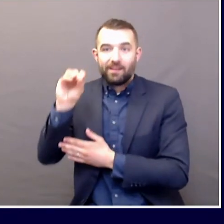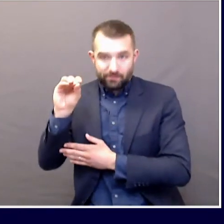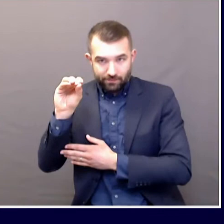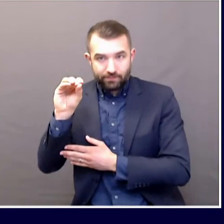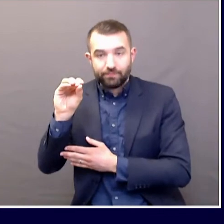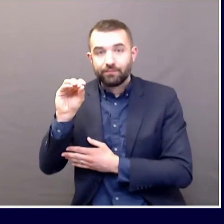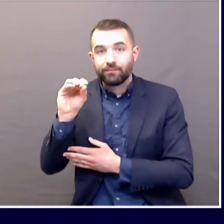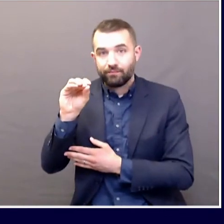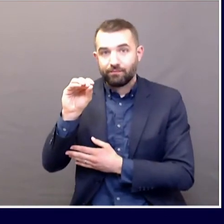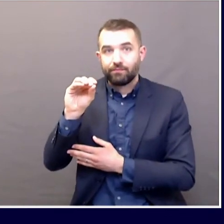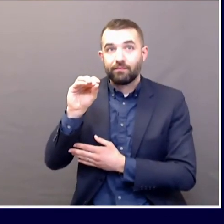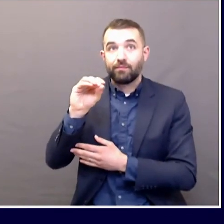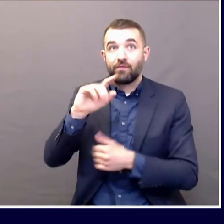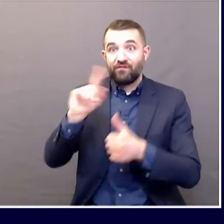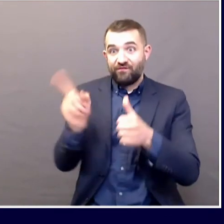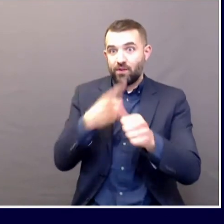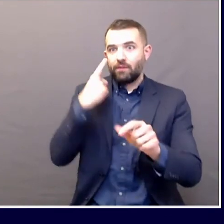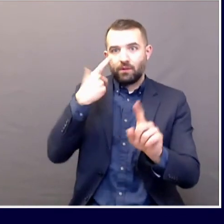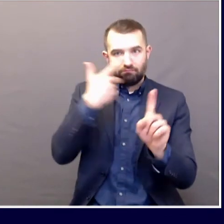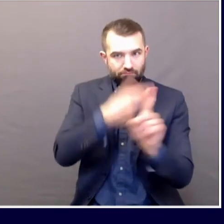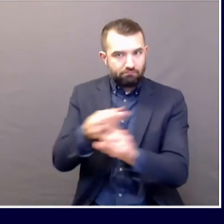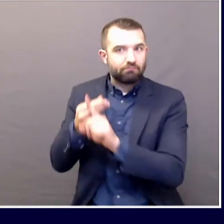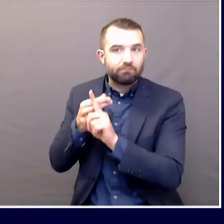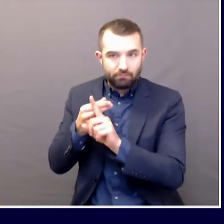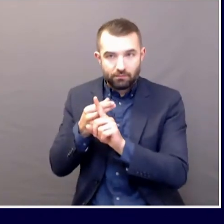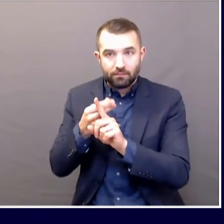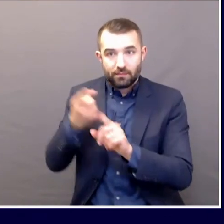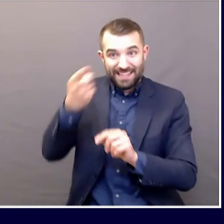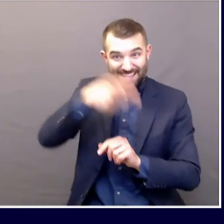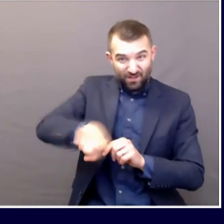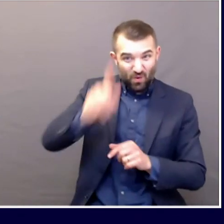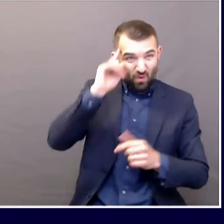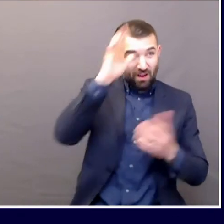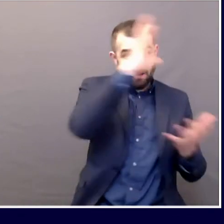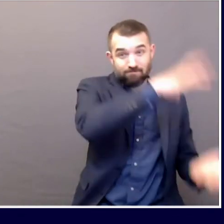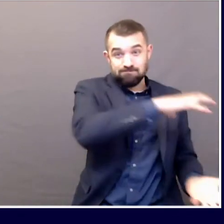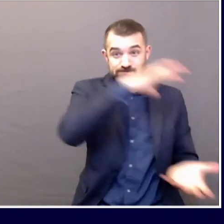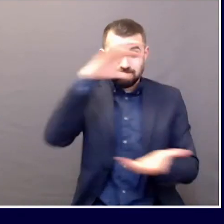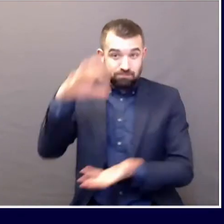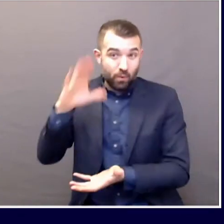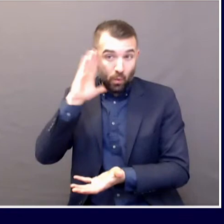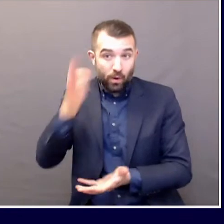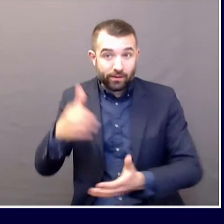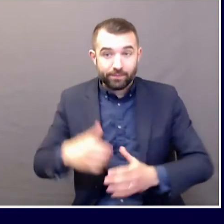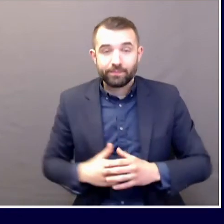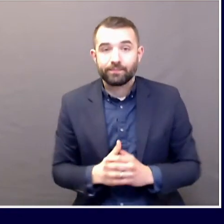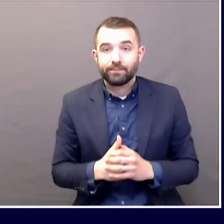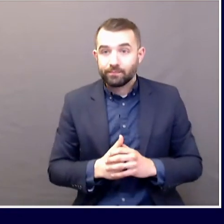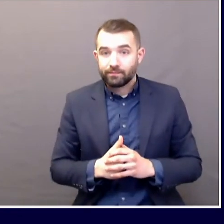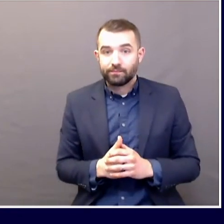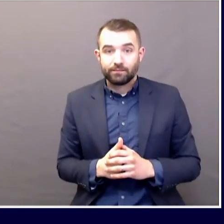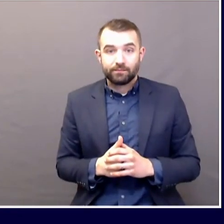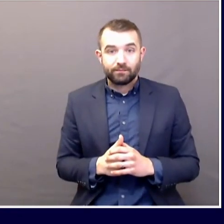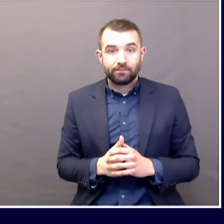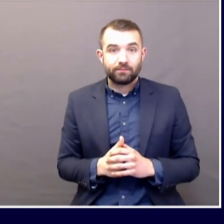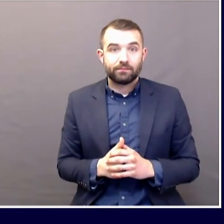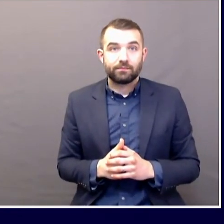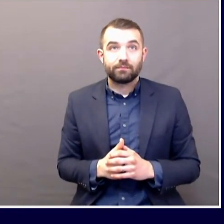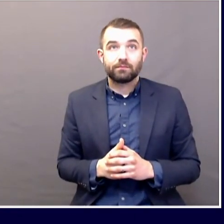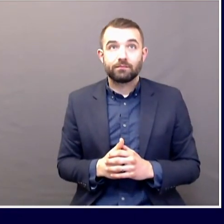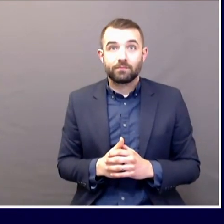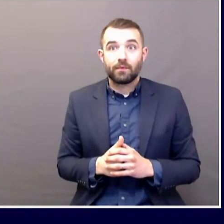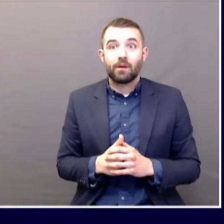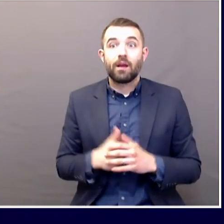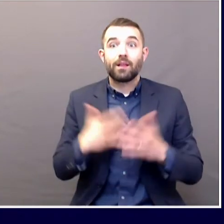vaccine that are coming into the state next week. When you add on top of that a separate allocation of